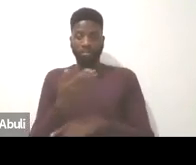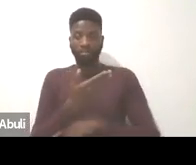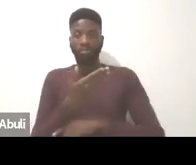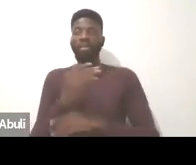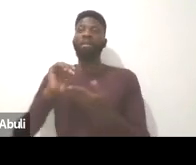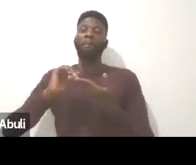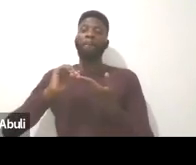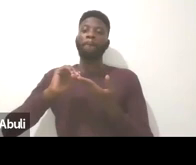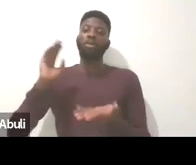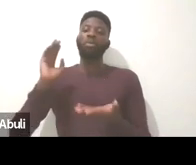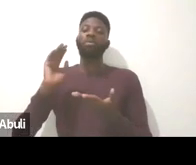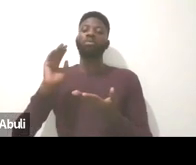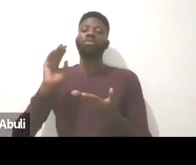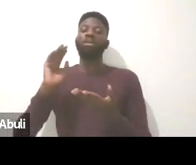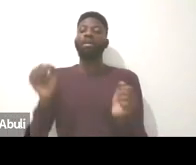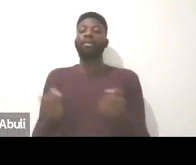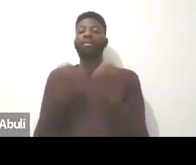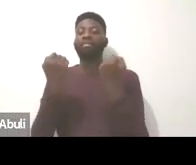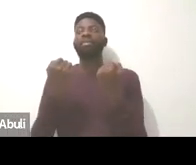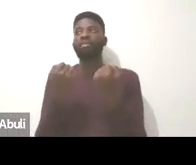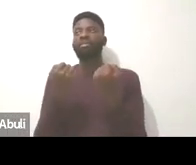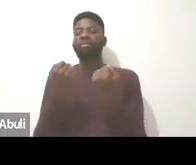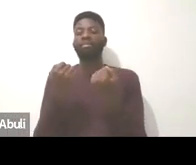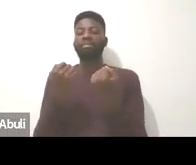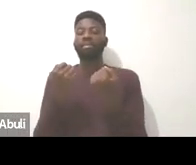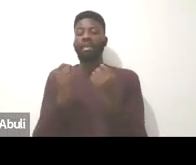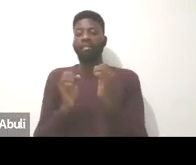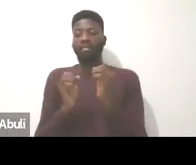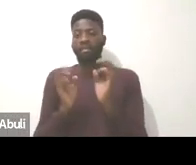mostly zinafanyiwangwa, especially if the